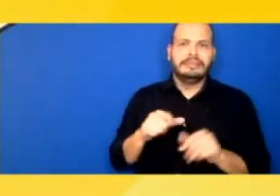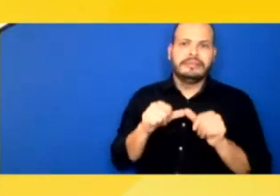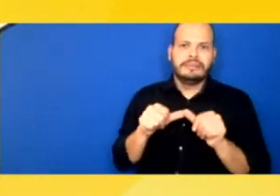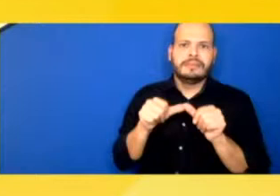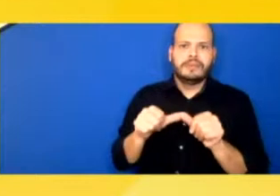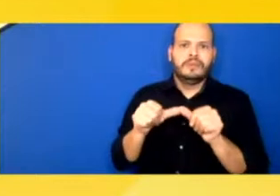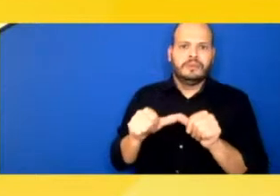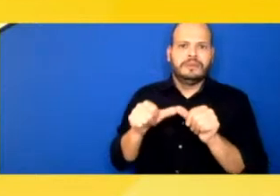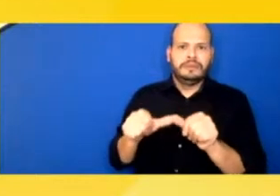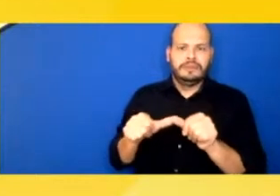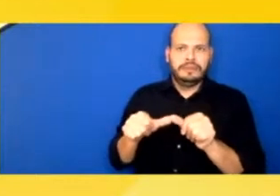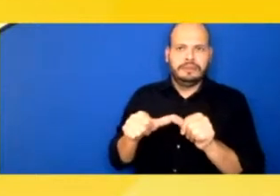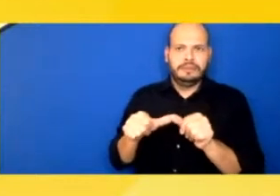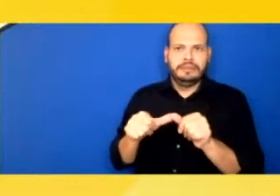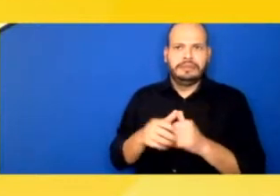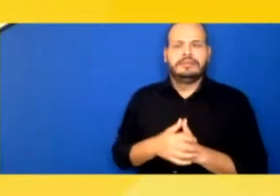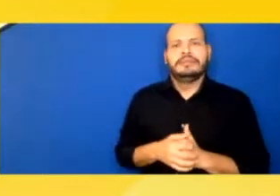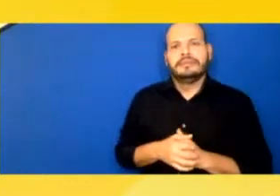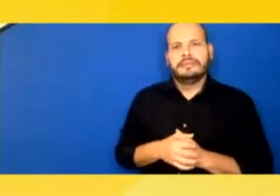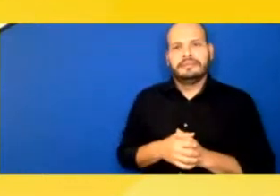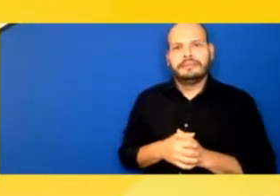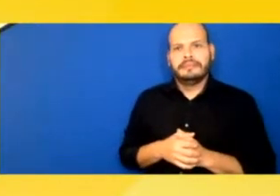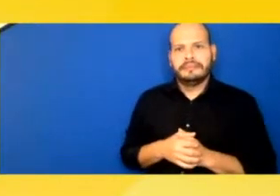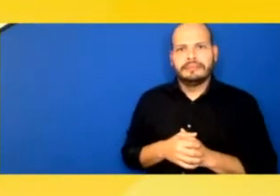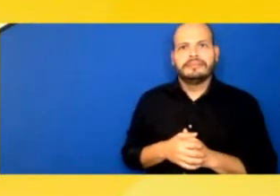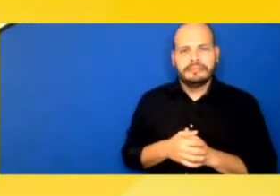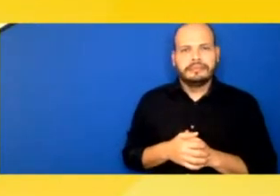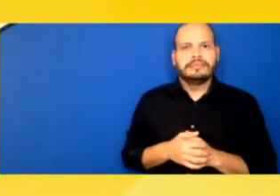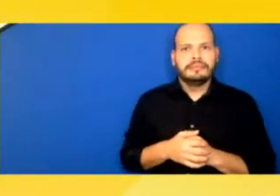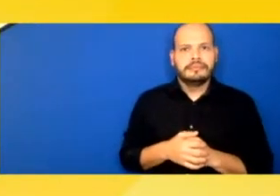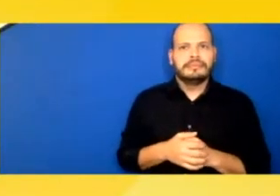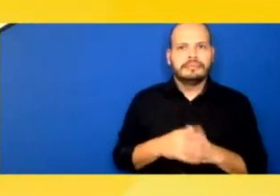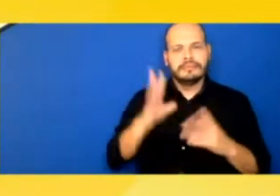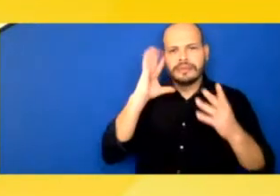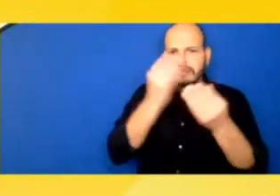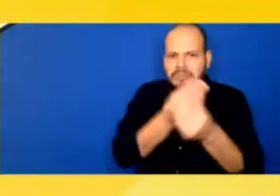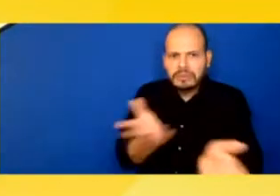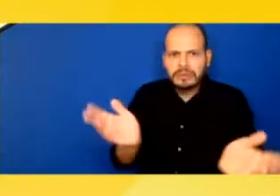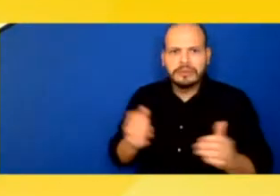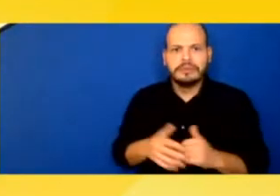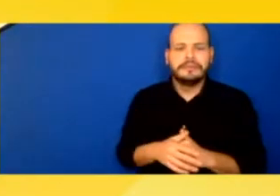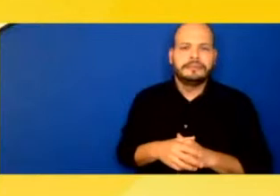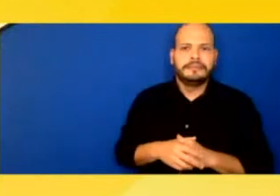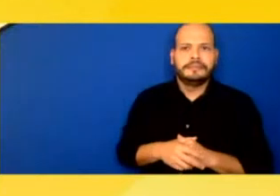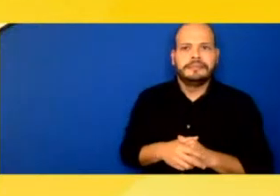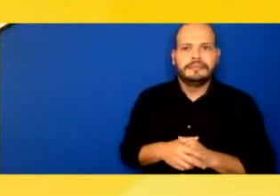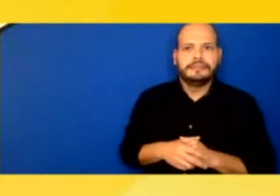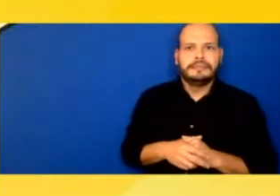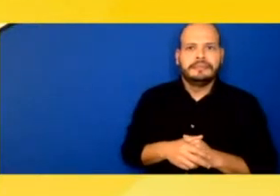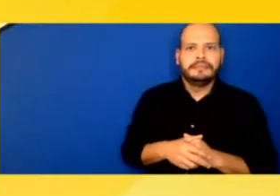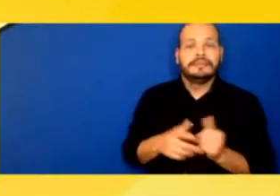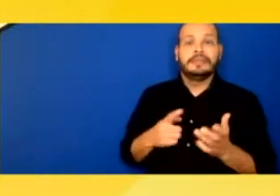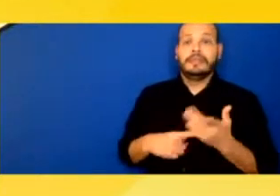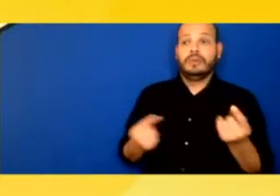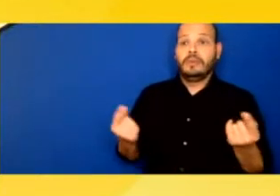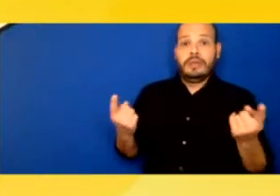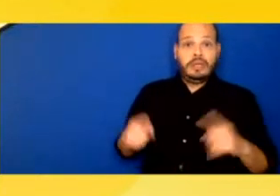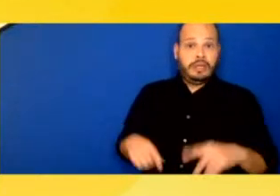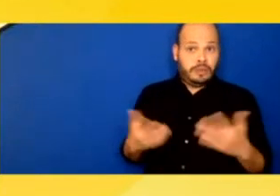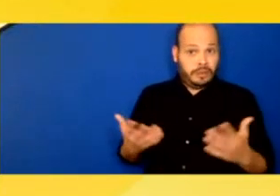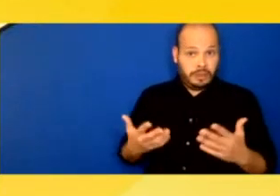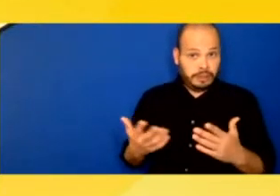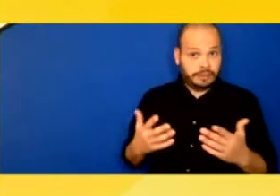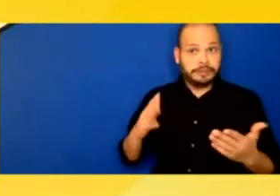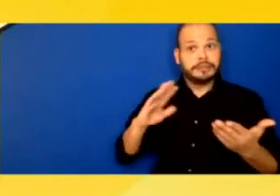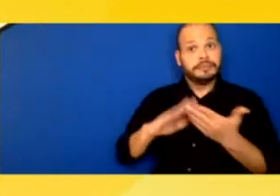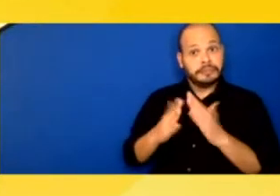this. We have an action right now downtown to remove Shingle Mountain in